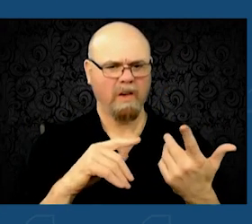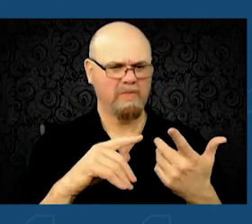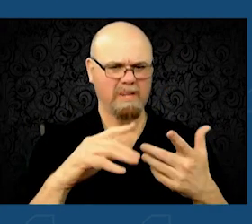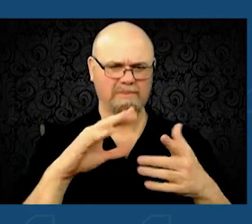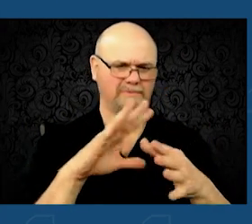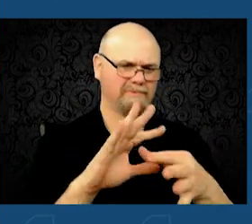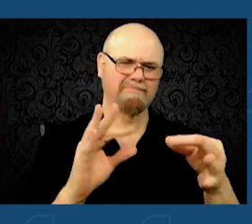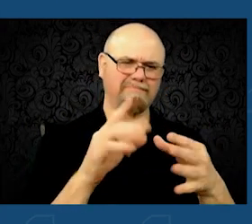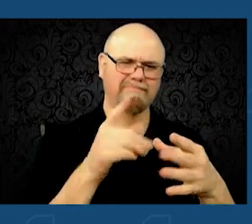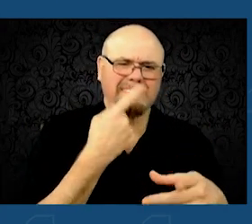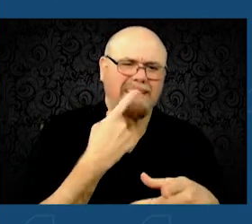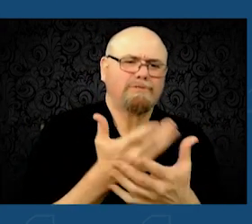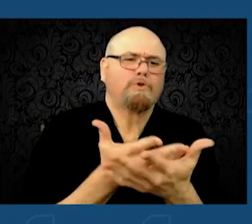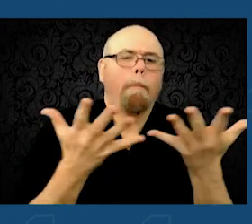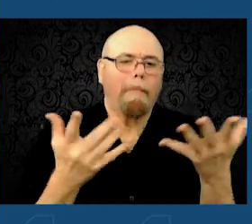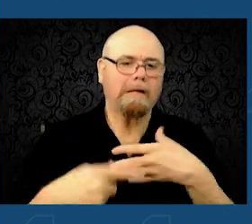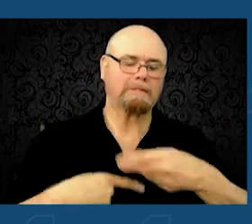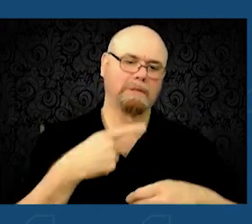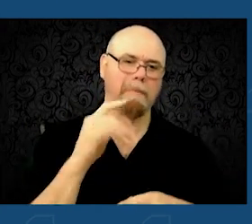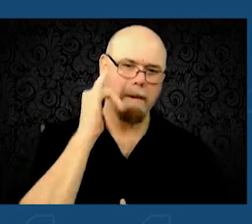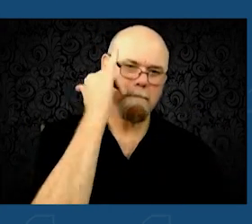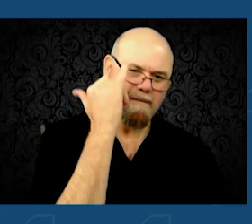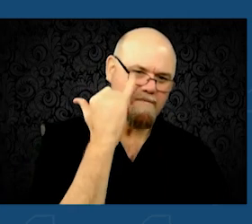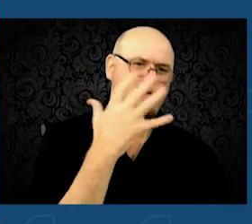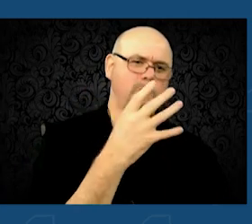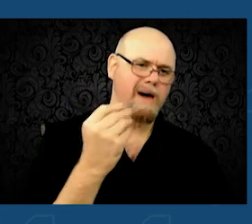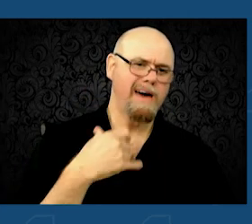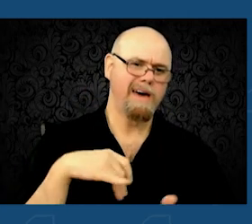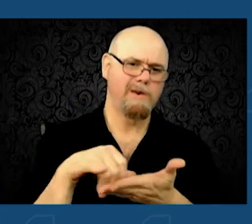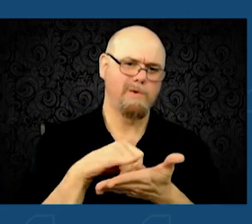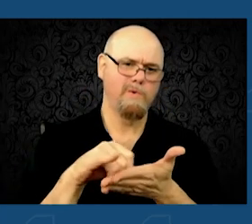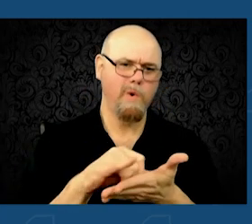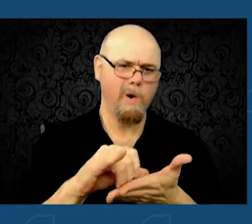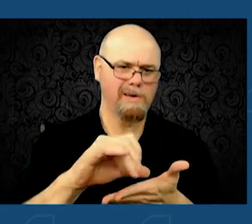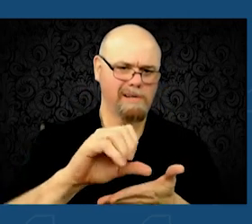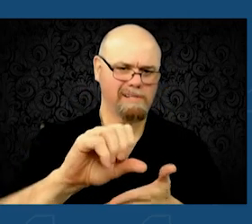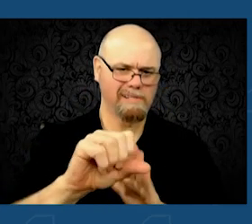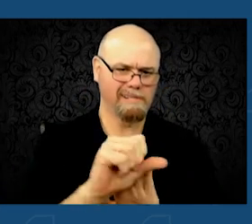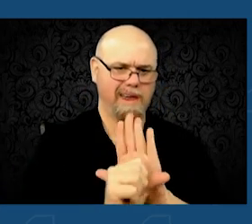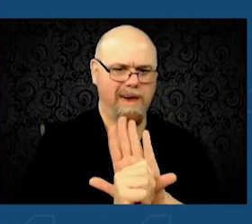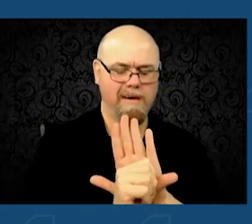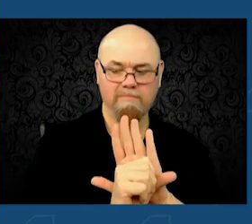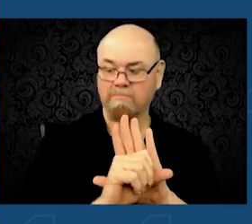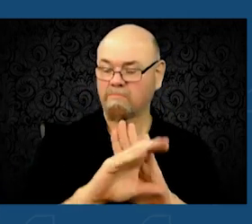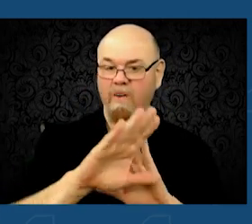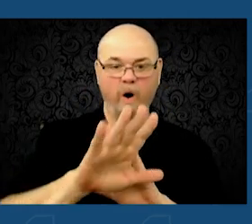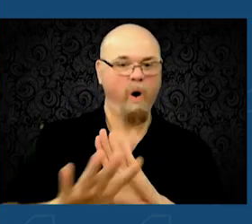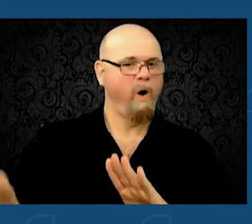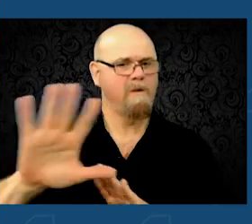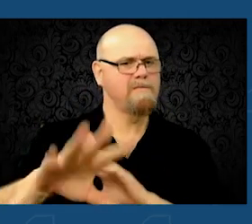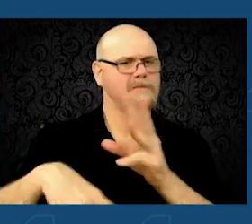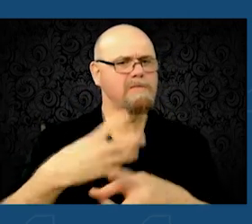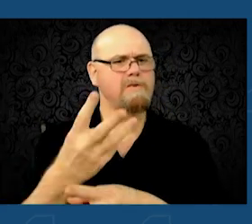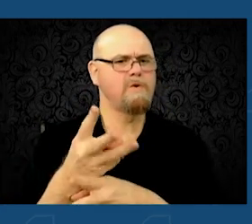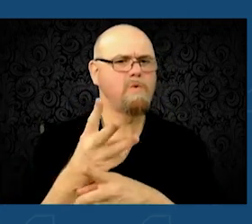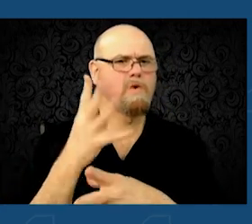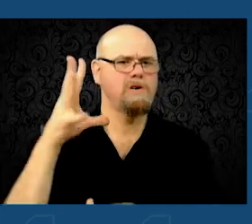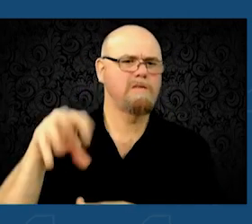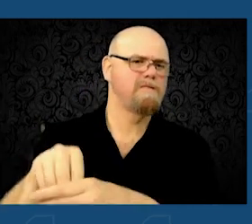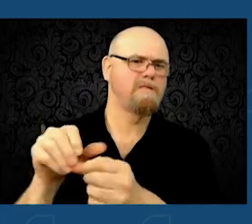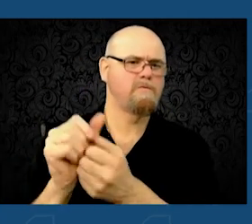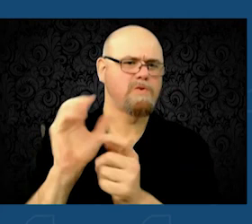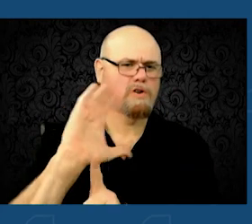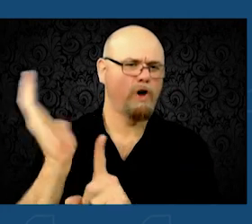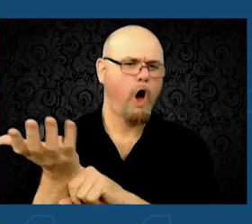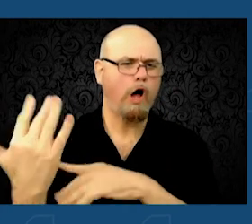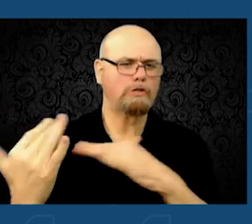It speaks volumes of New York State. The rest of the world is engaged in culture wars,